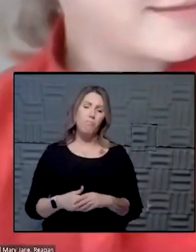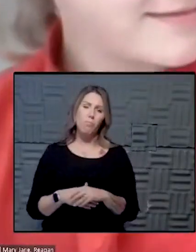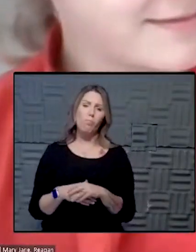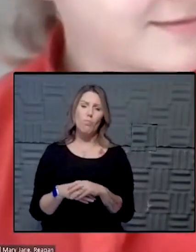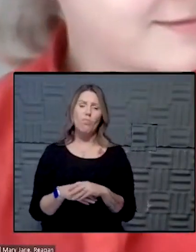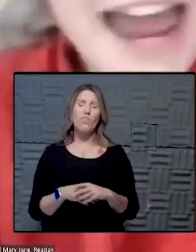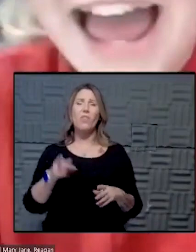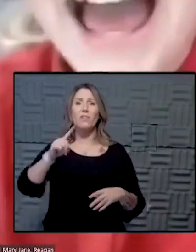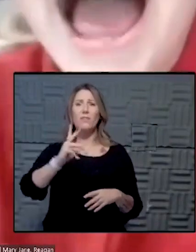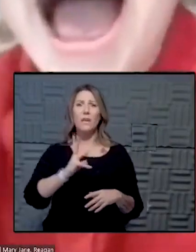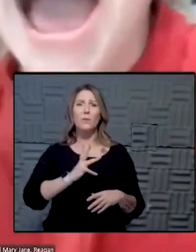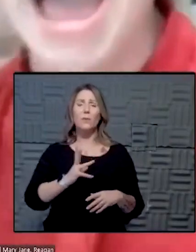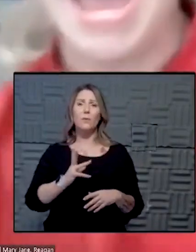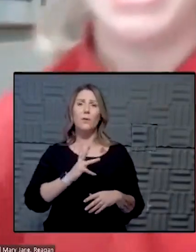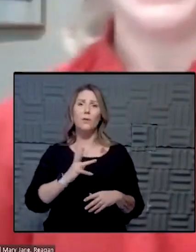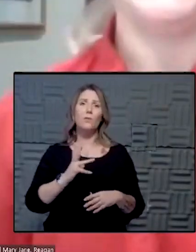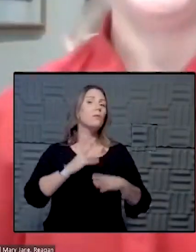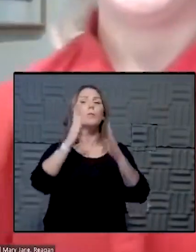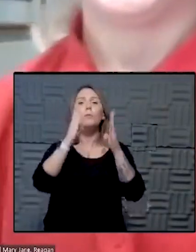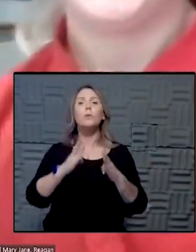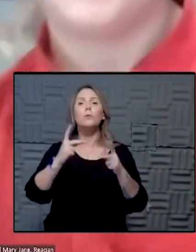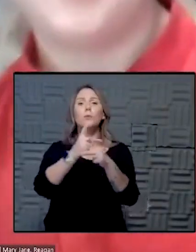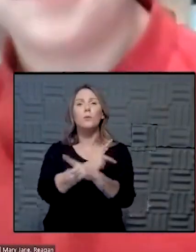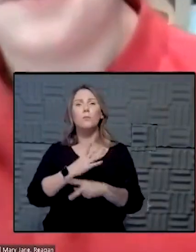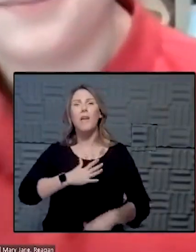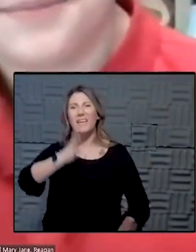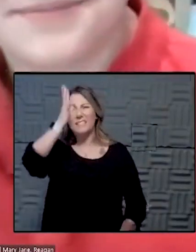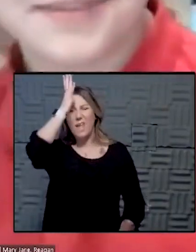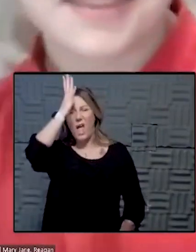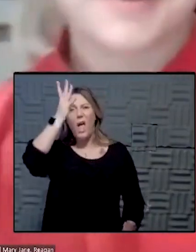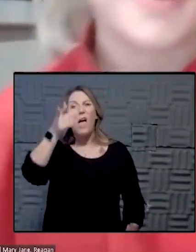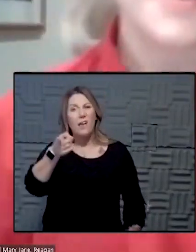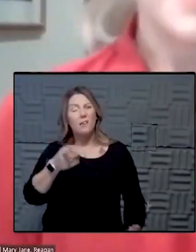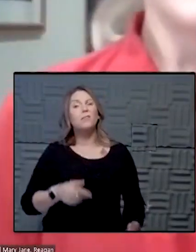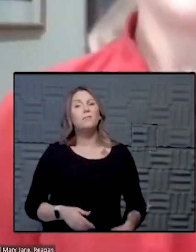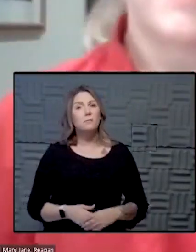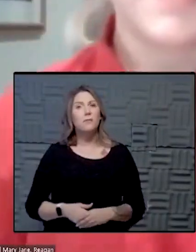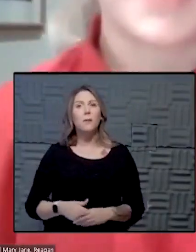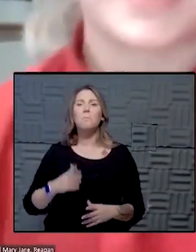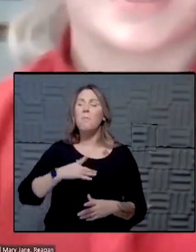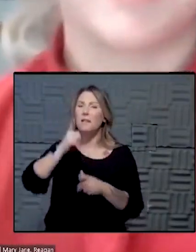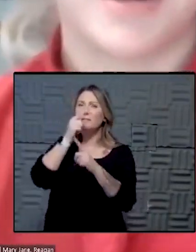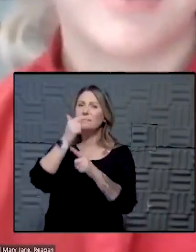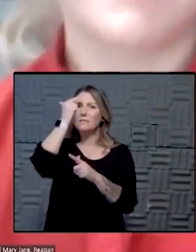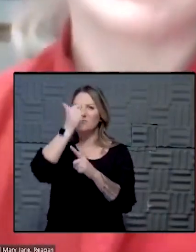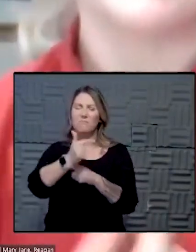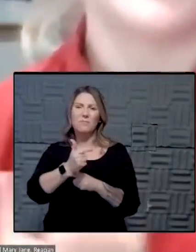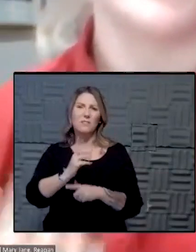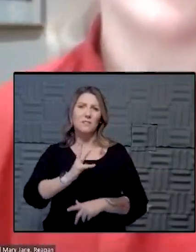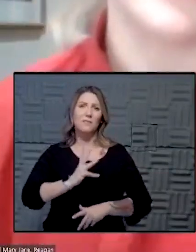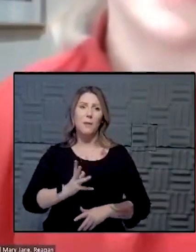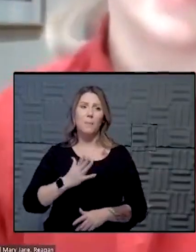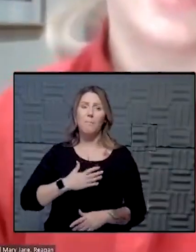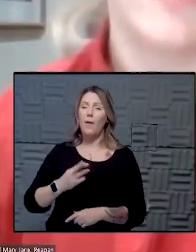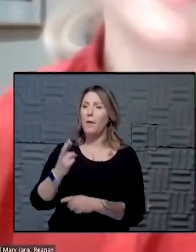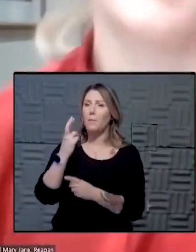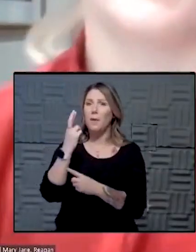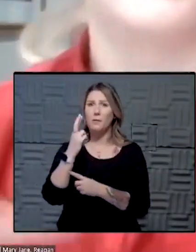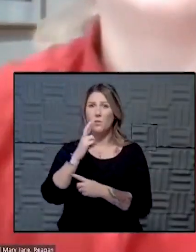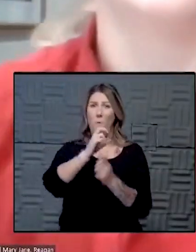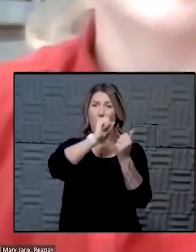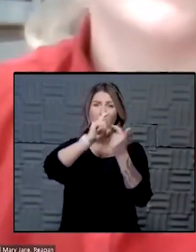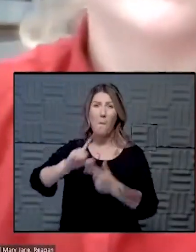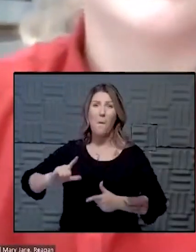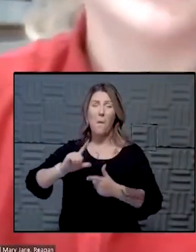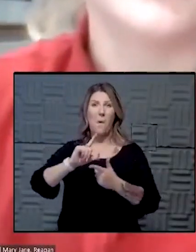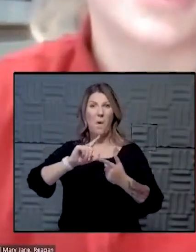were fine. The person who had it the worst was my dad. Siblings were fine. Yeah, my best friend, her entire family got